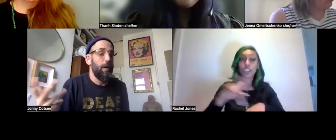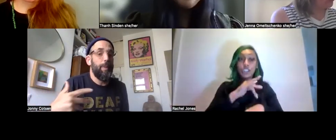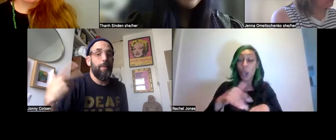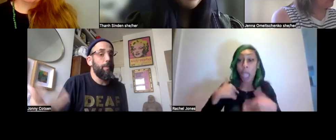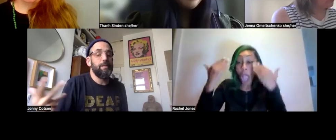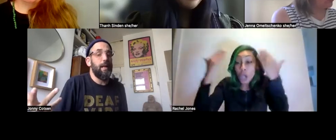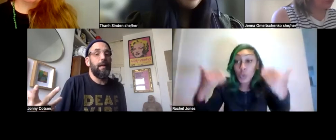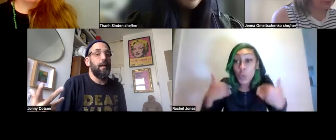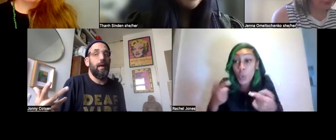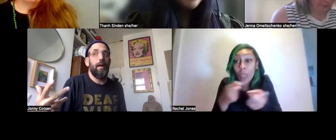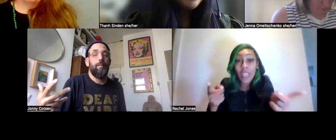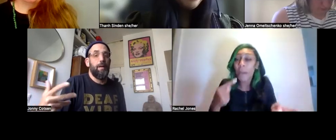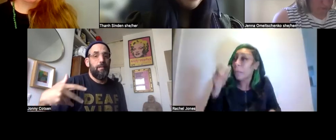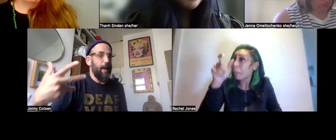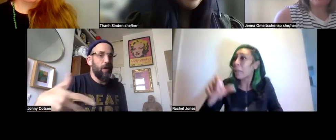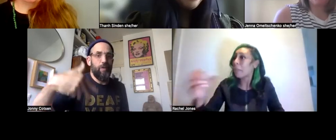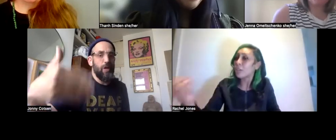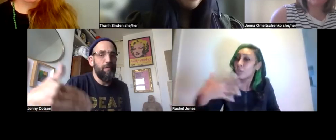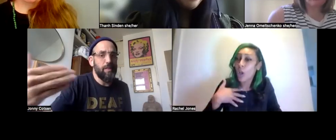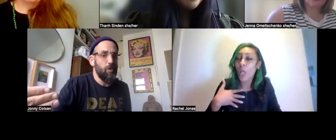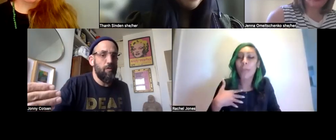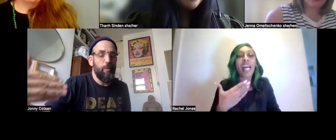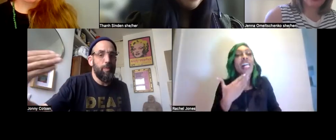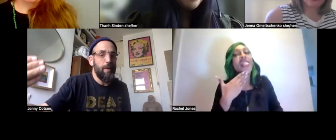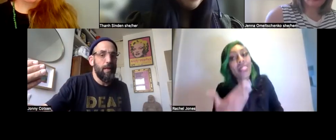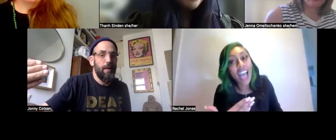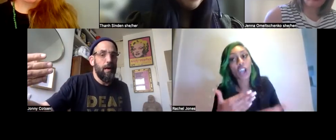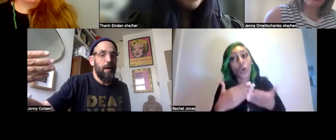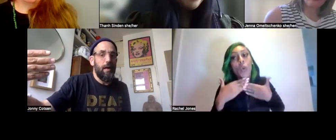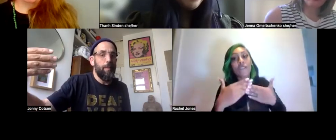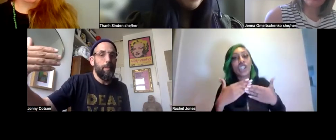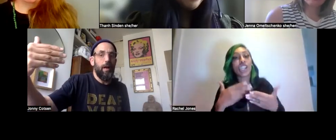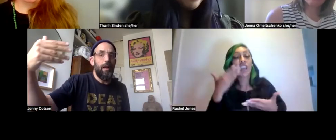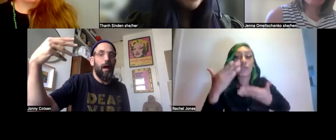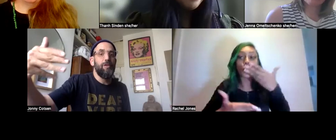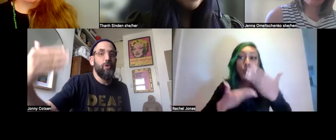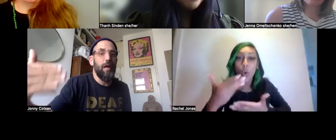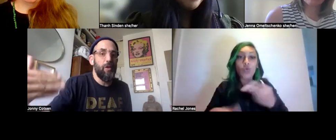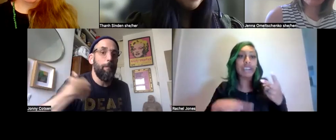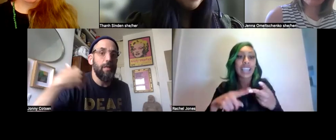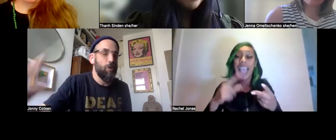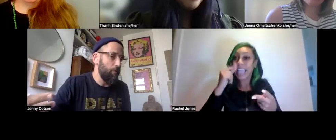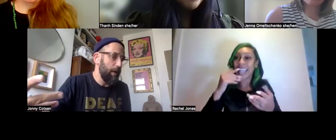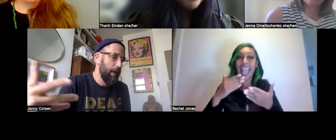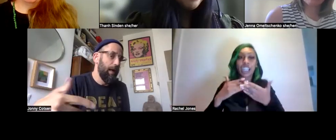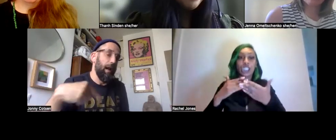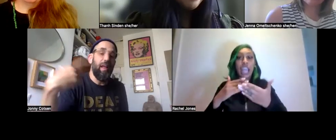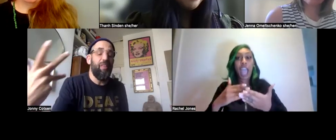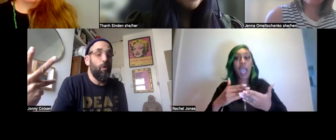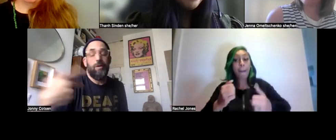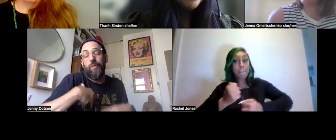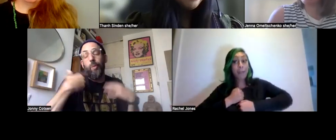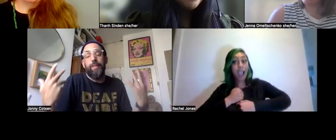know. People will be saying, thank you for sharing the story with me. I could share you my story.